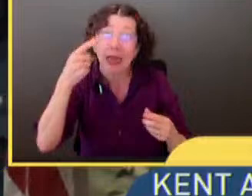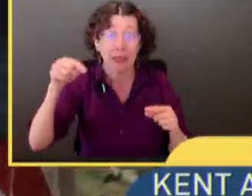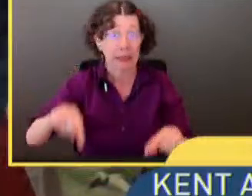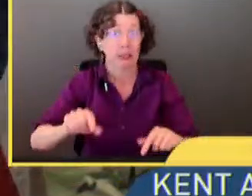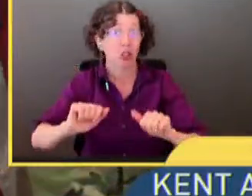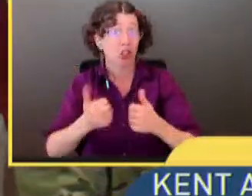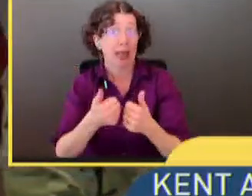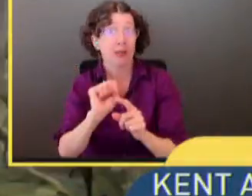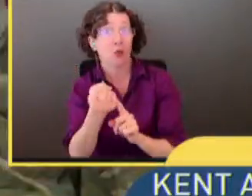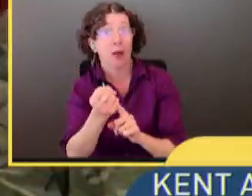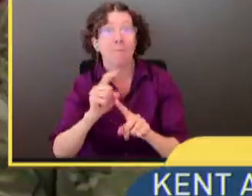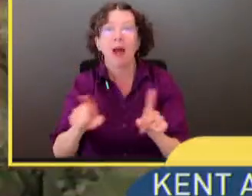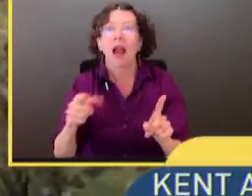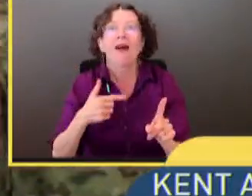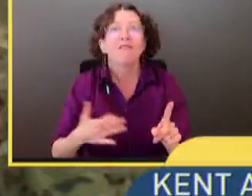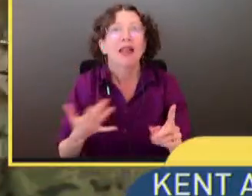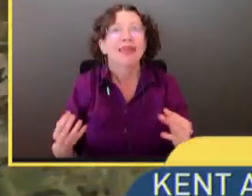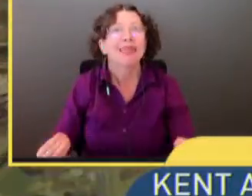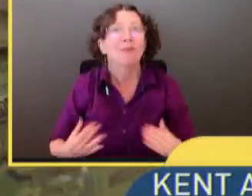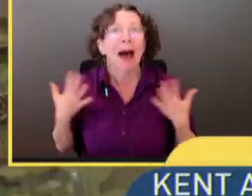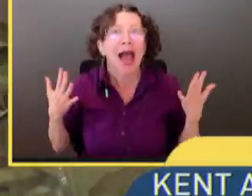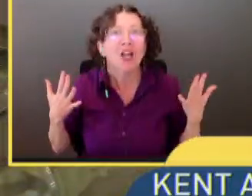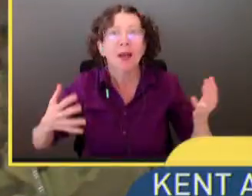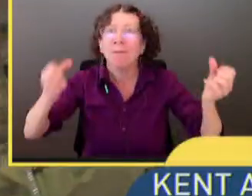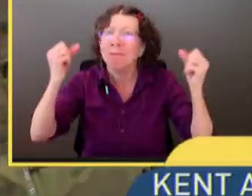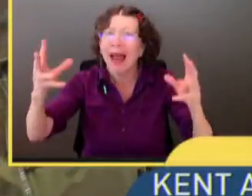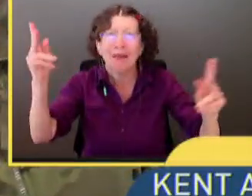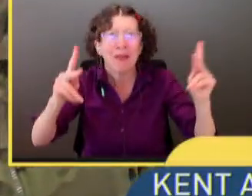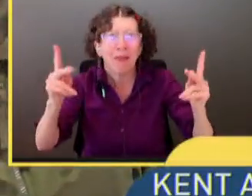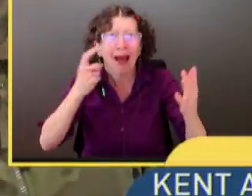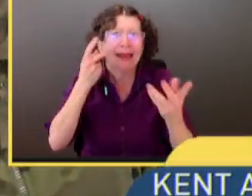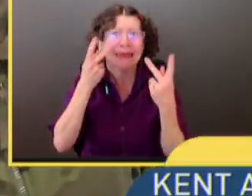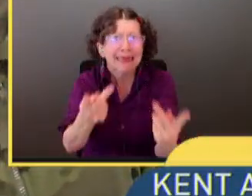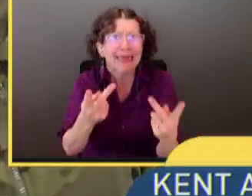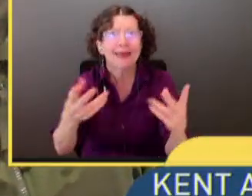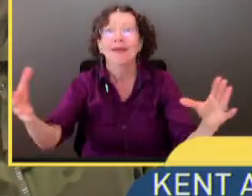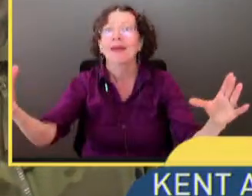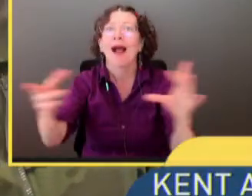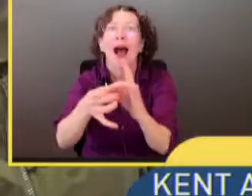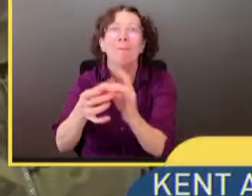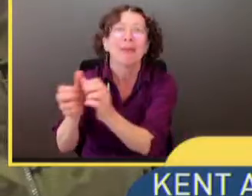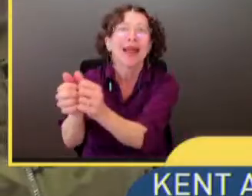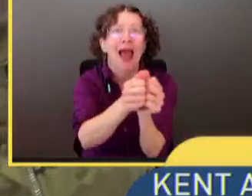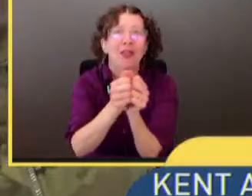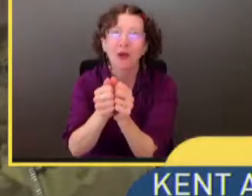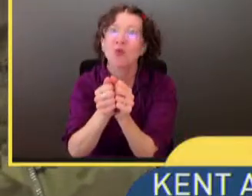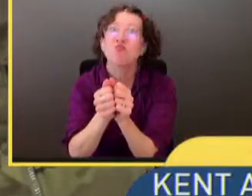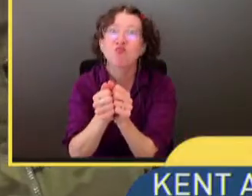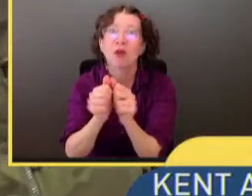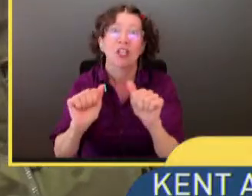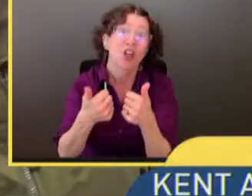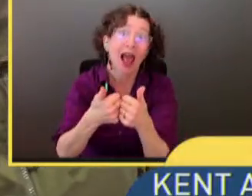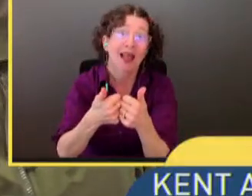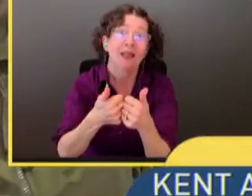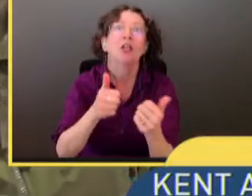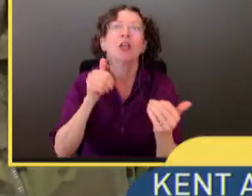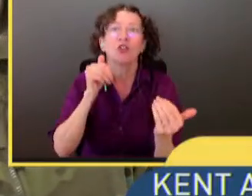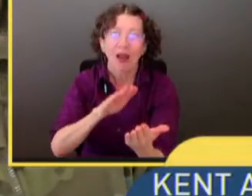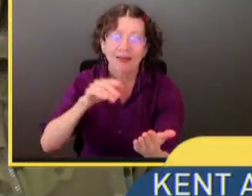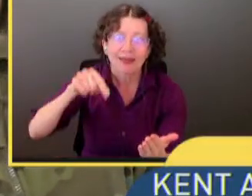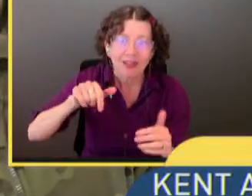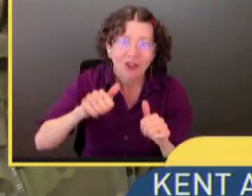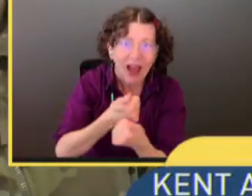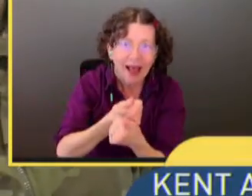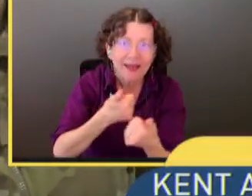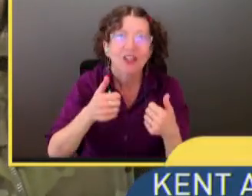up in Skagit County probably tomorrow, getting out to communities that have been impacted, trying to get around the state. But I just want to emphasize, as challenging as the